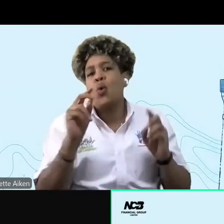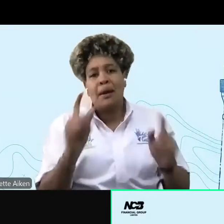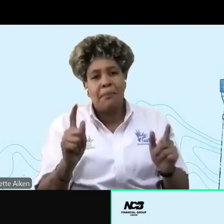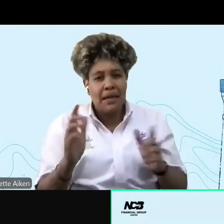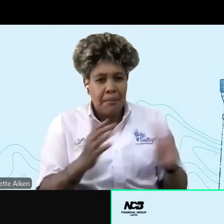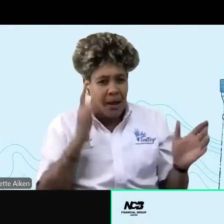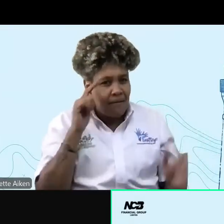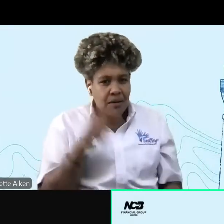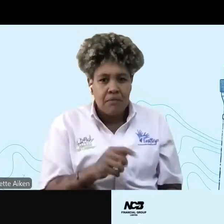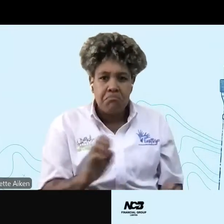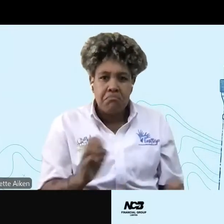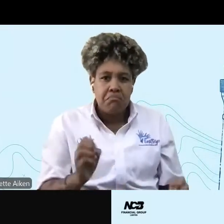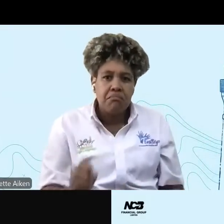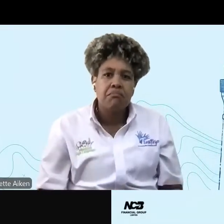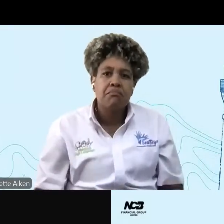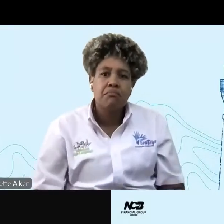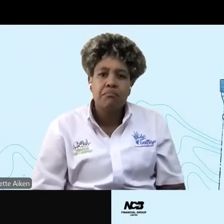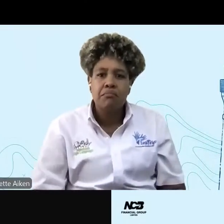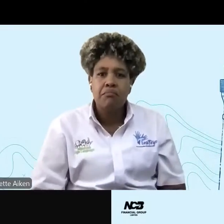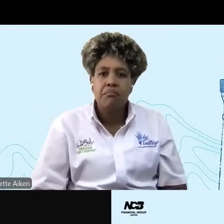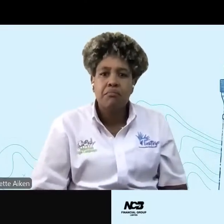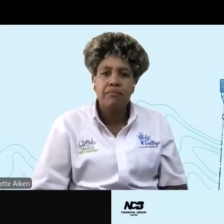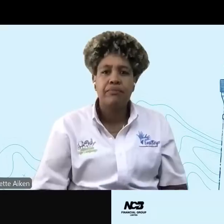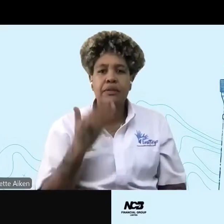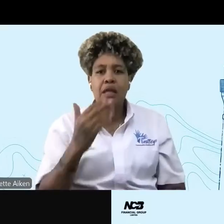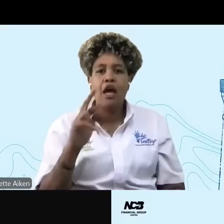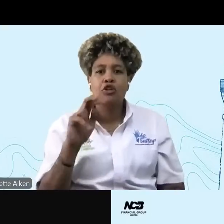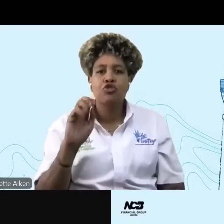that. Okay. Thanks, Rob.